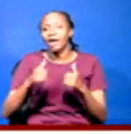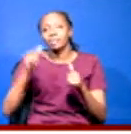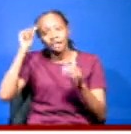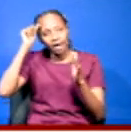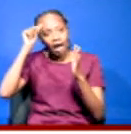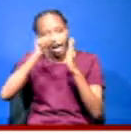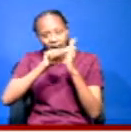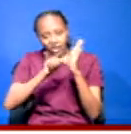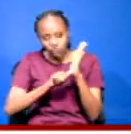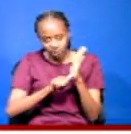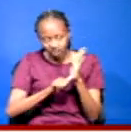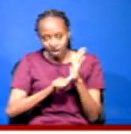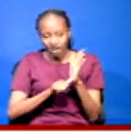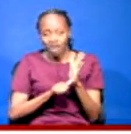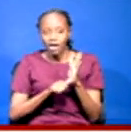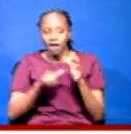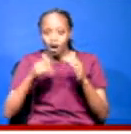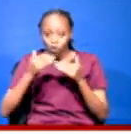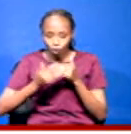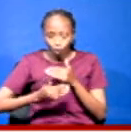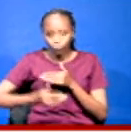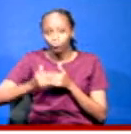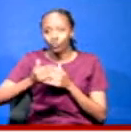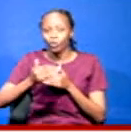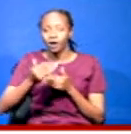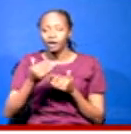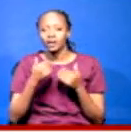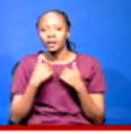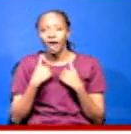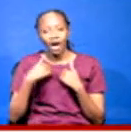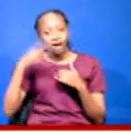By going forward and cognizant of the